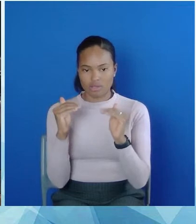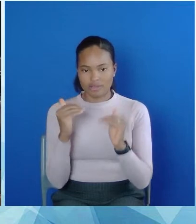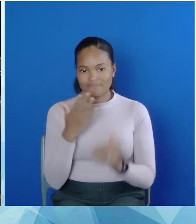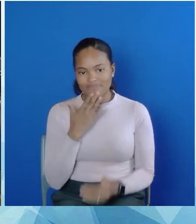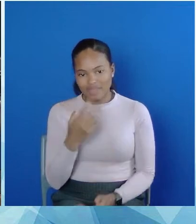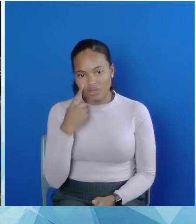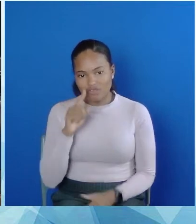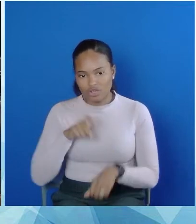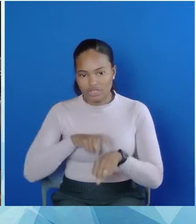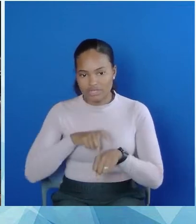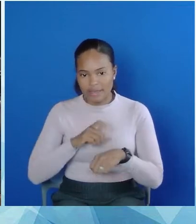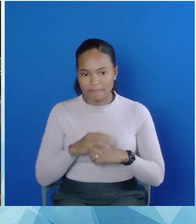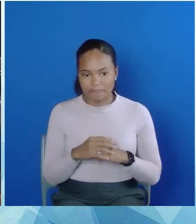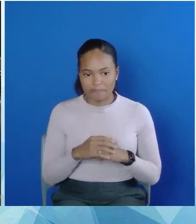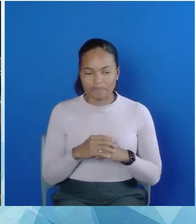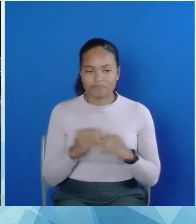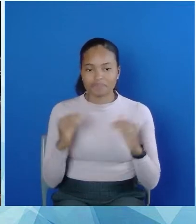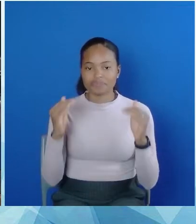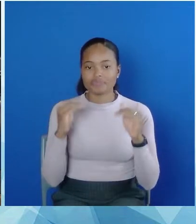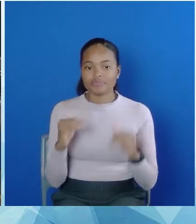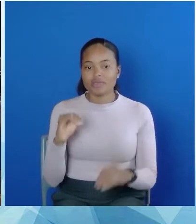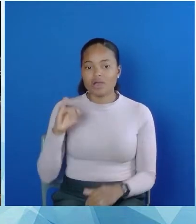Next, I have Jose Ramirez.